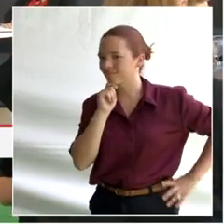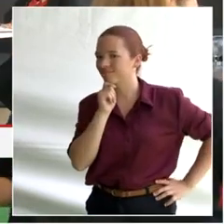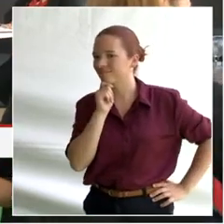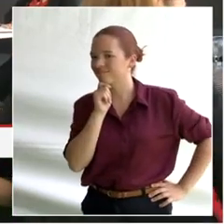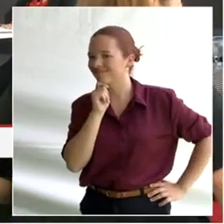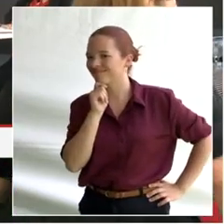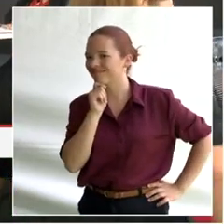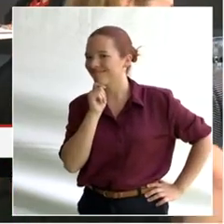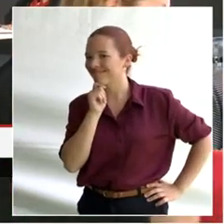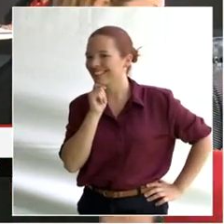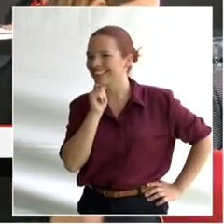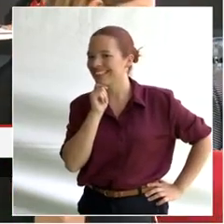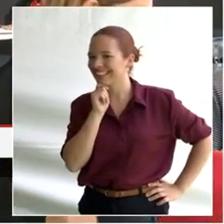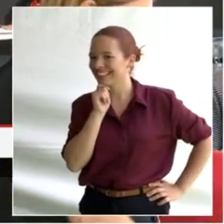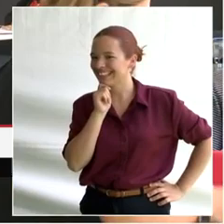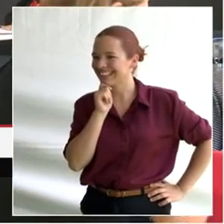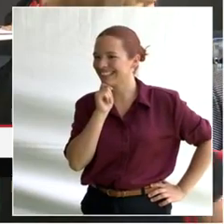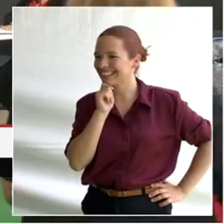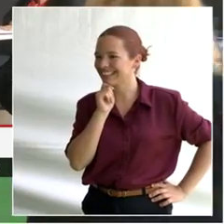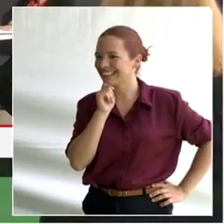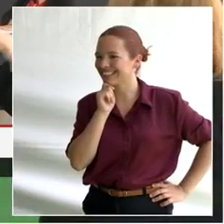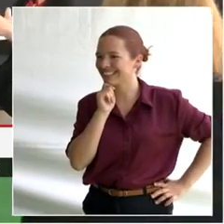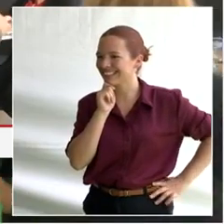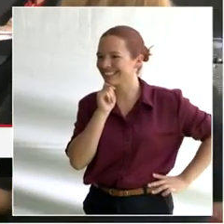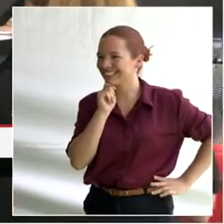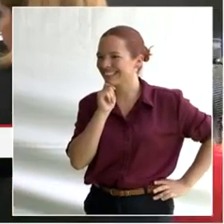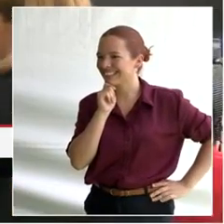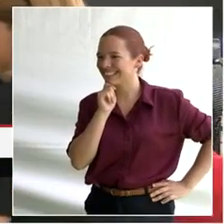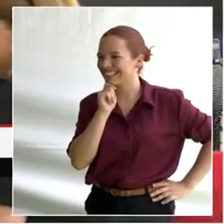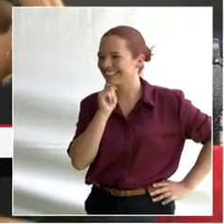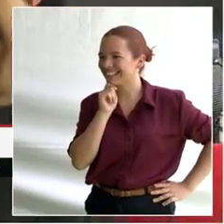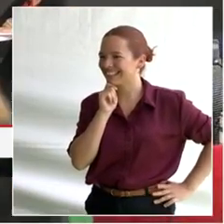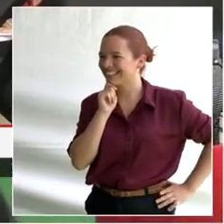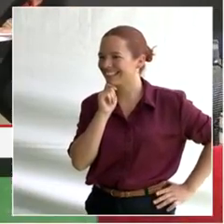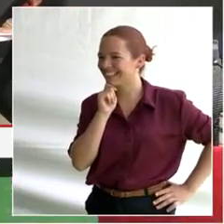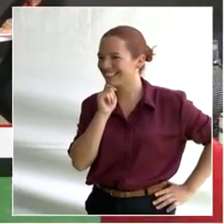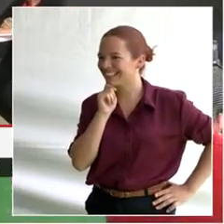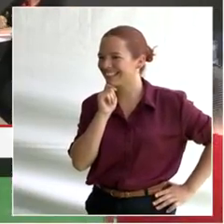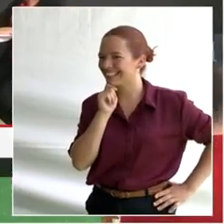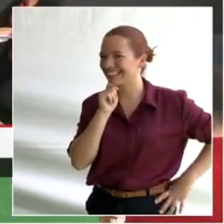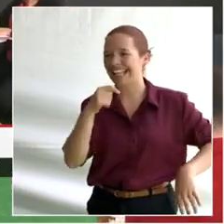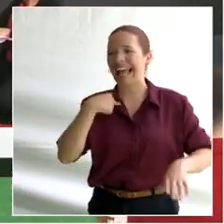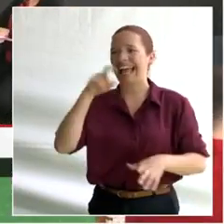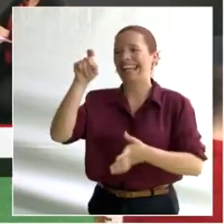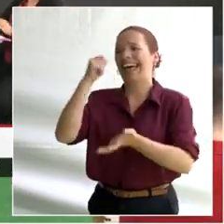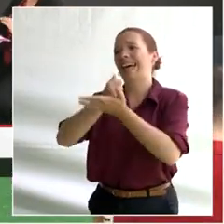a VIP guest. Rory needs some help. Welcome, Rory.